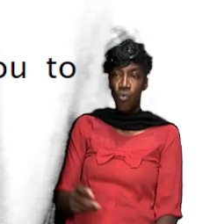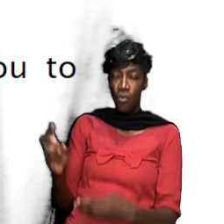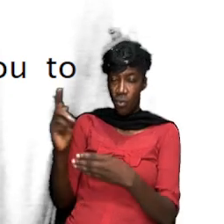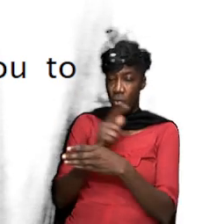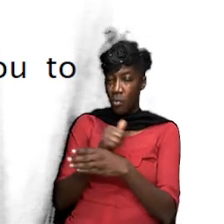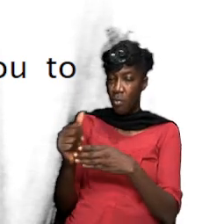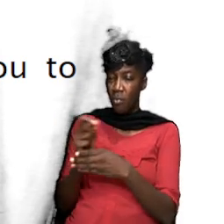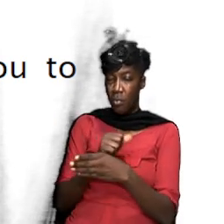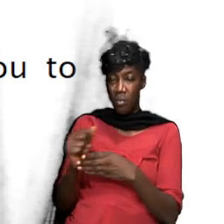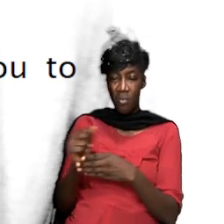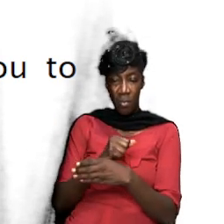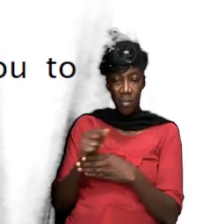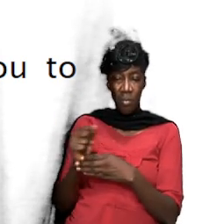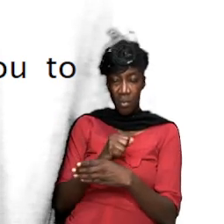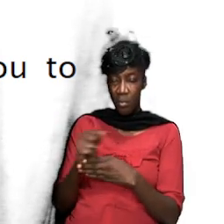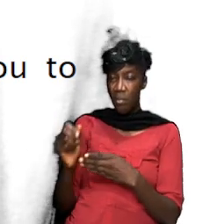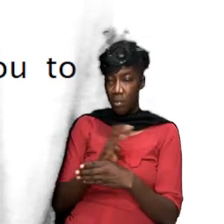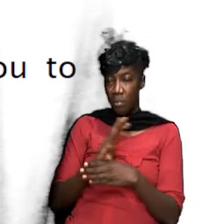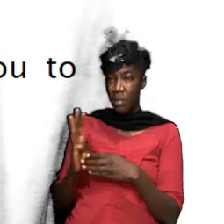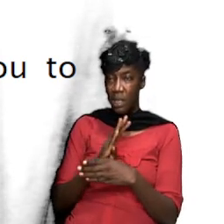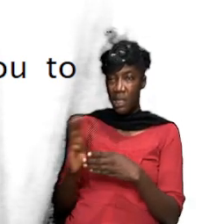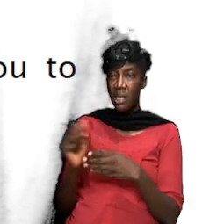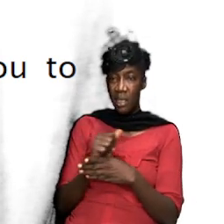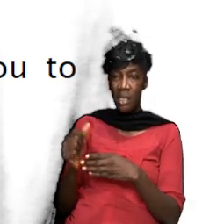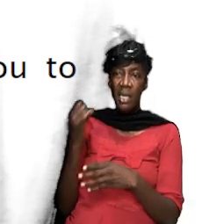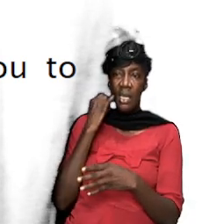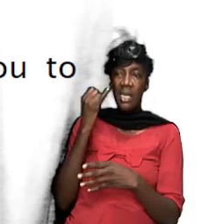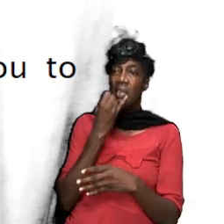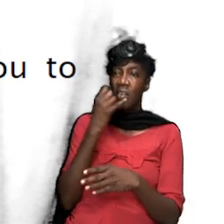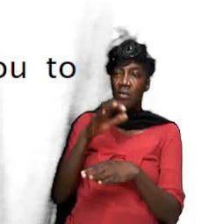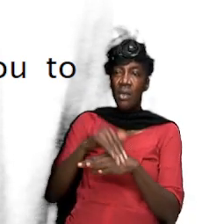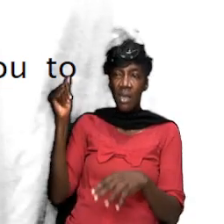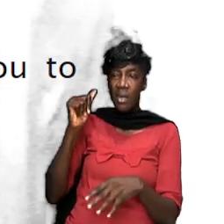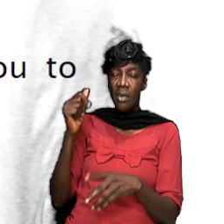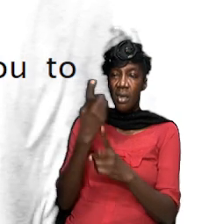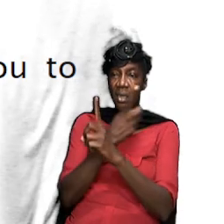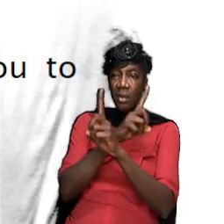But Israel was called to be different.